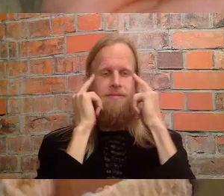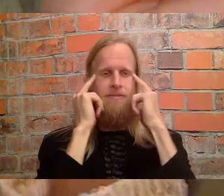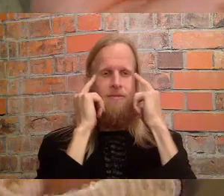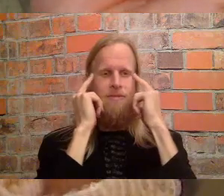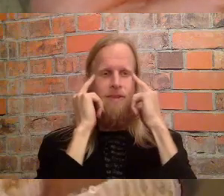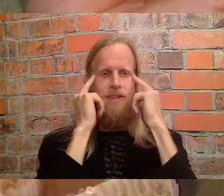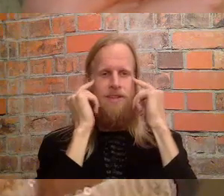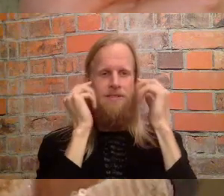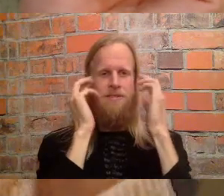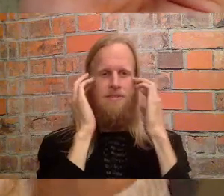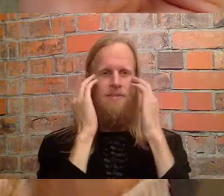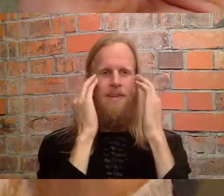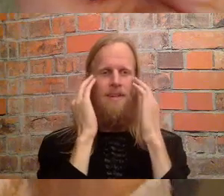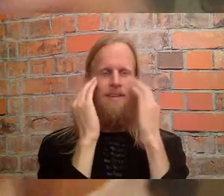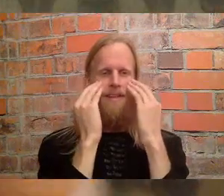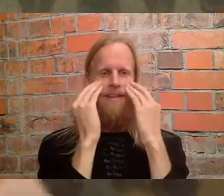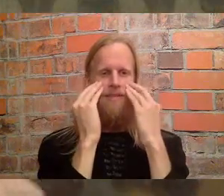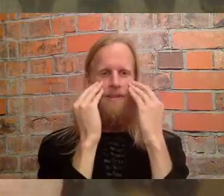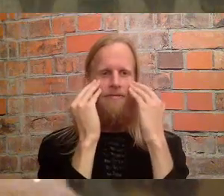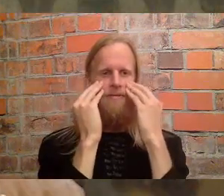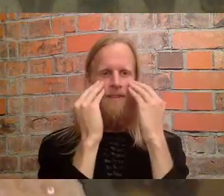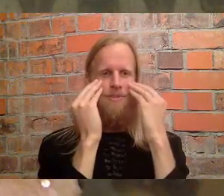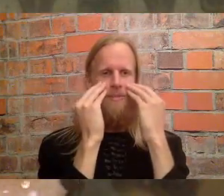right thing.